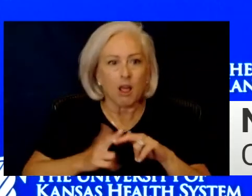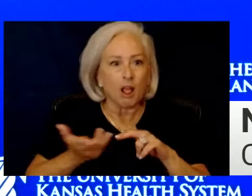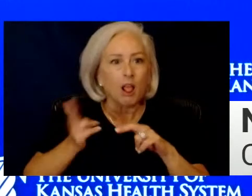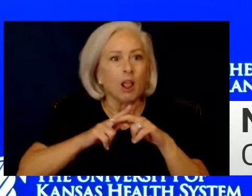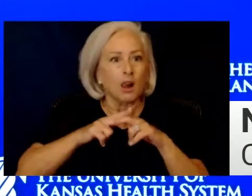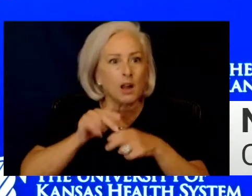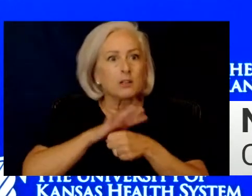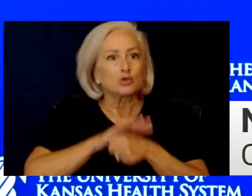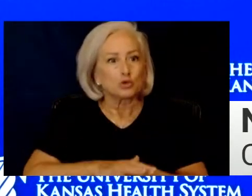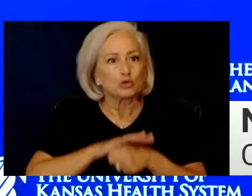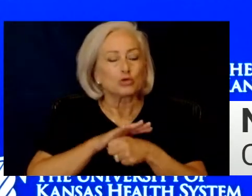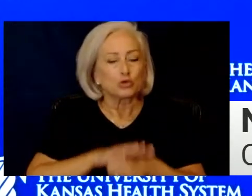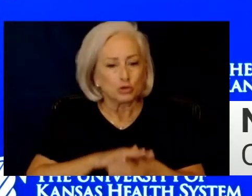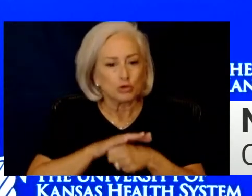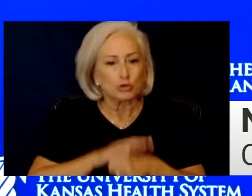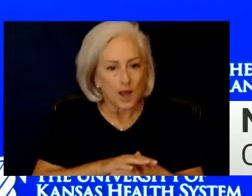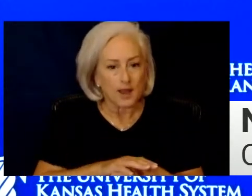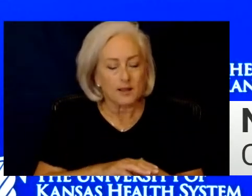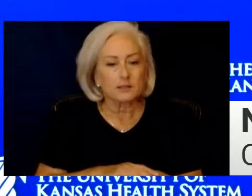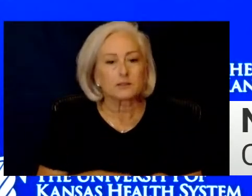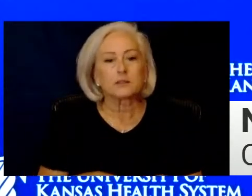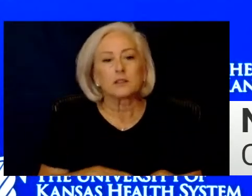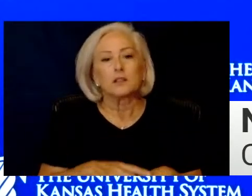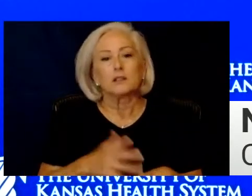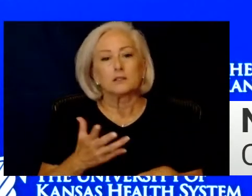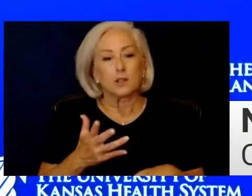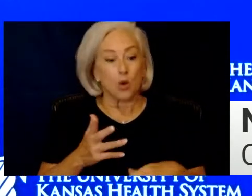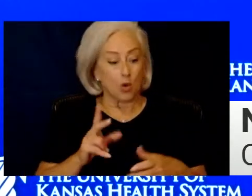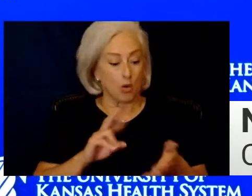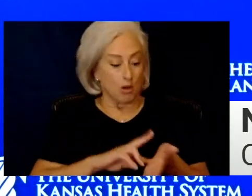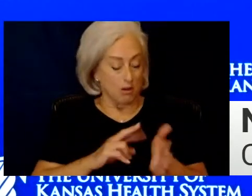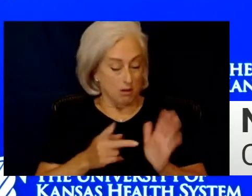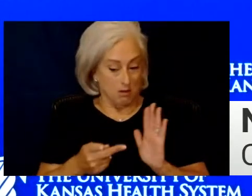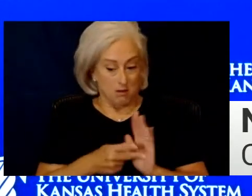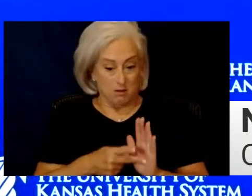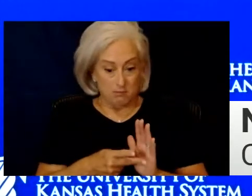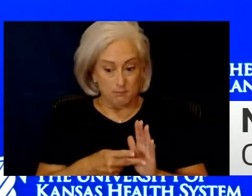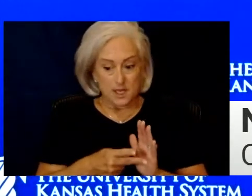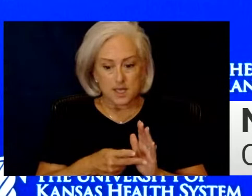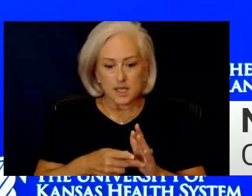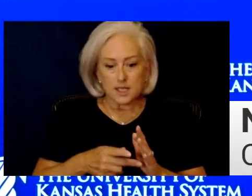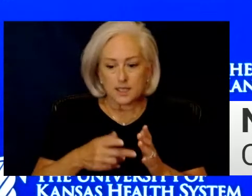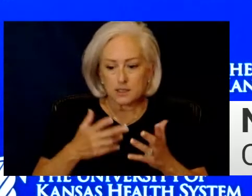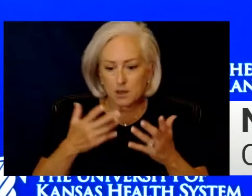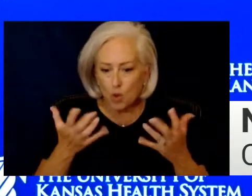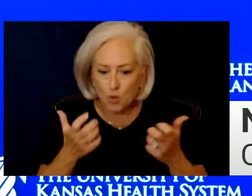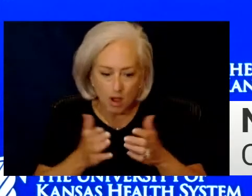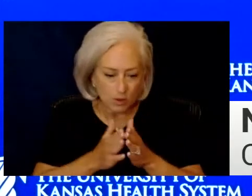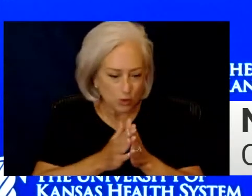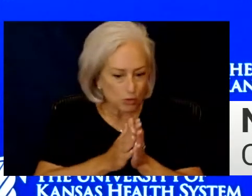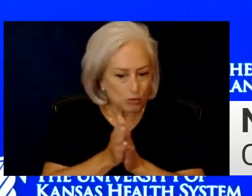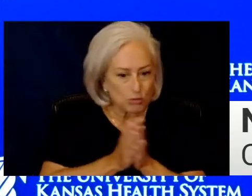an adaptive continuum whereby they kind of motivate us to make changes in our lives, when those start to